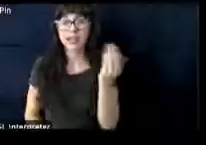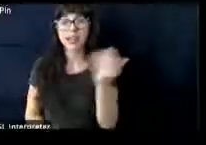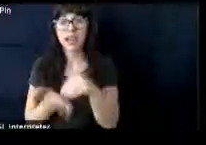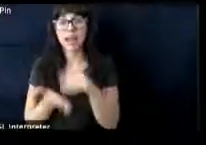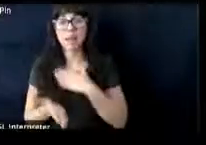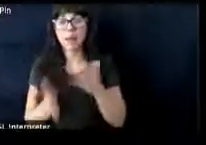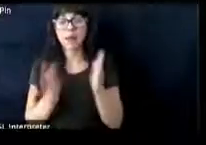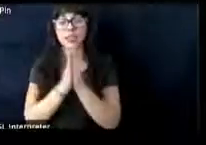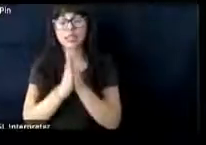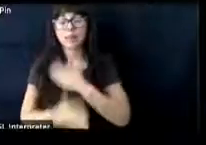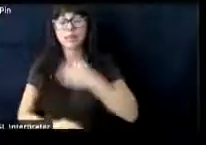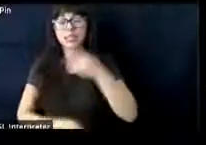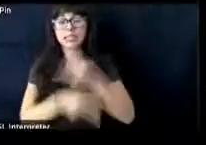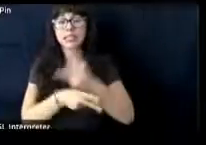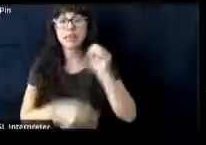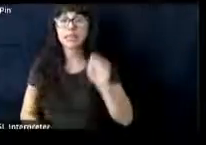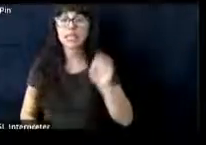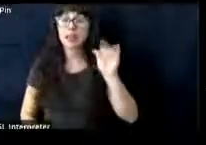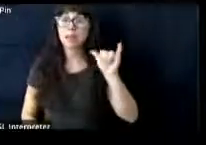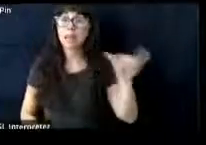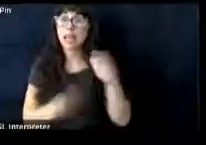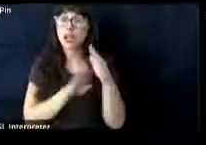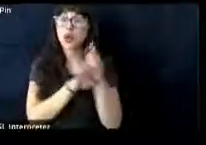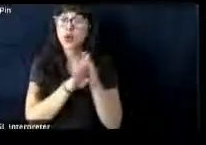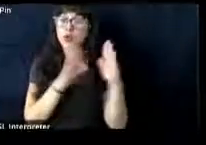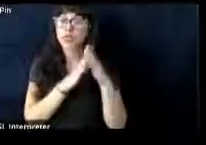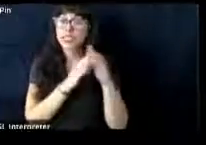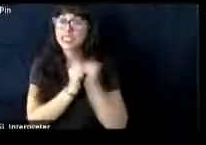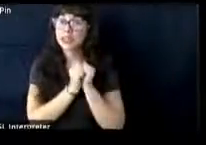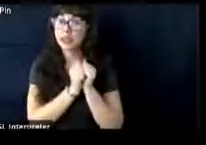is to please keep the South Bay coastal cities together.